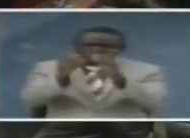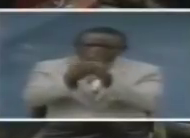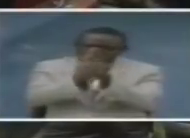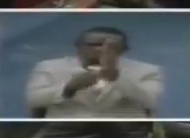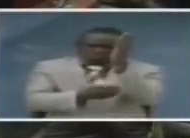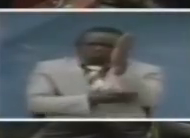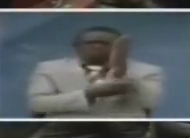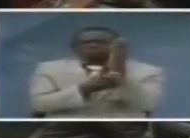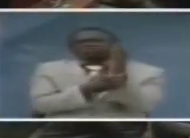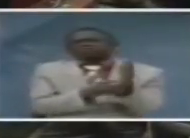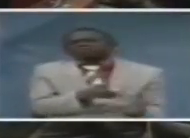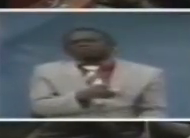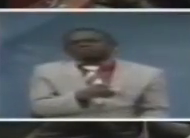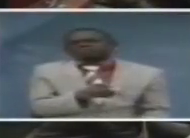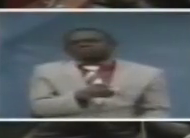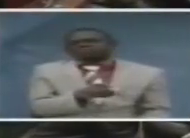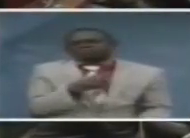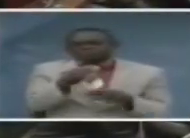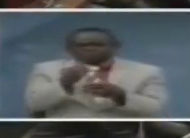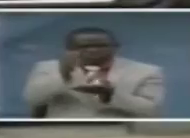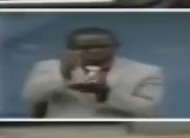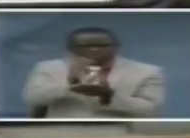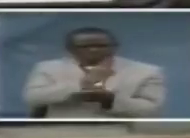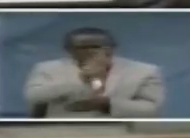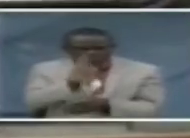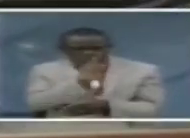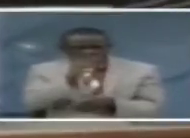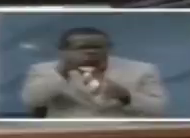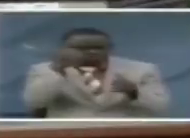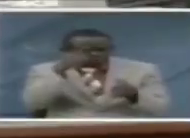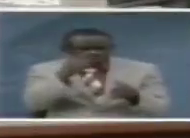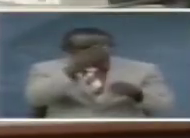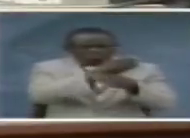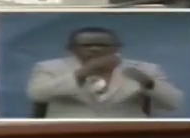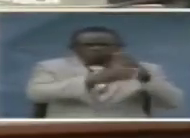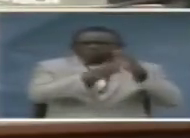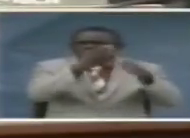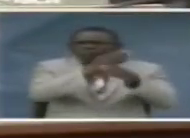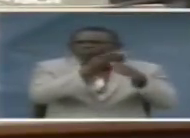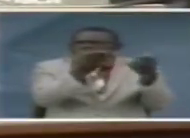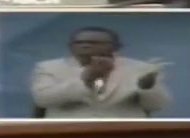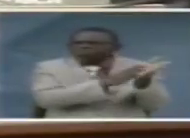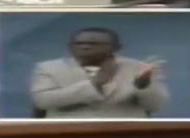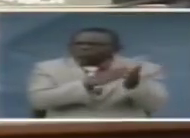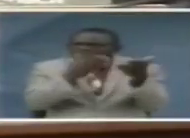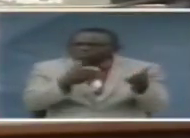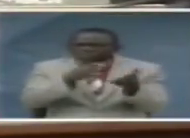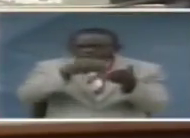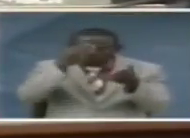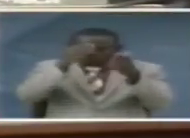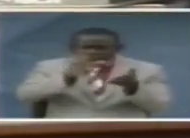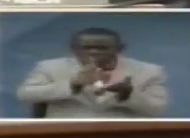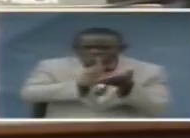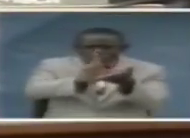billion on education and skills development. This will facilitate spending on, among